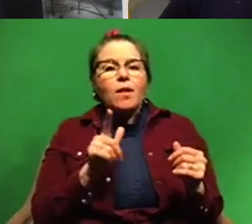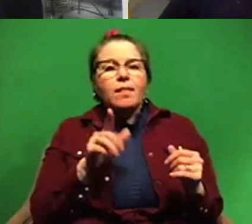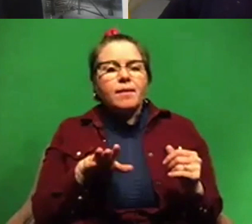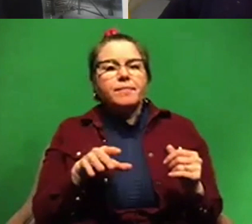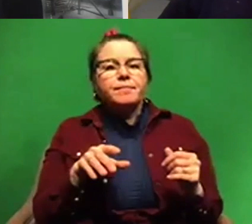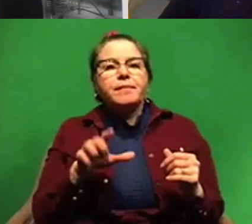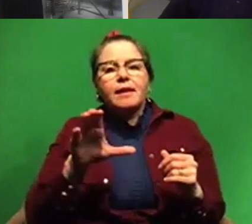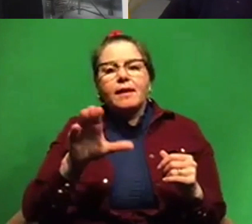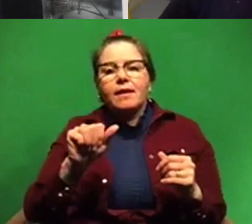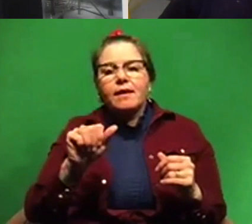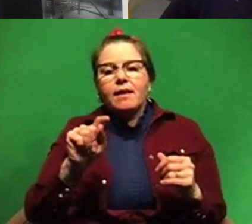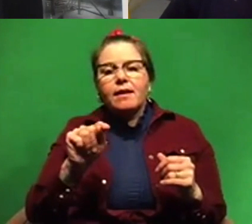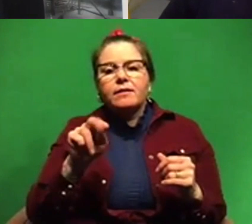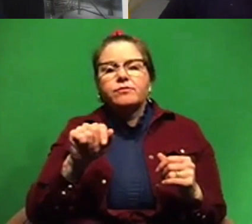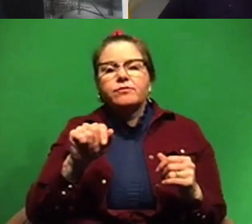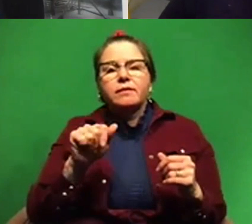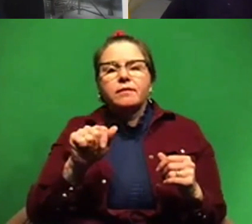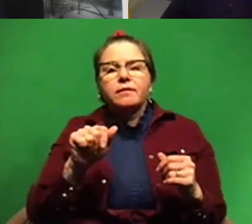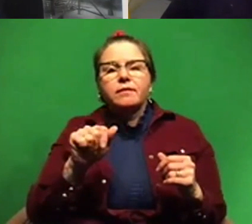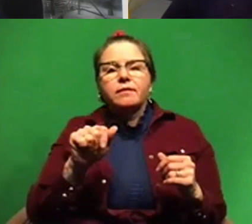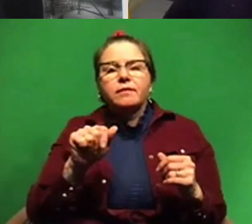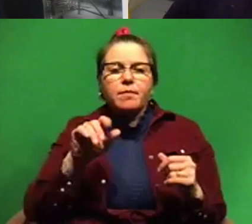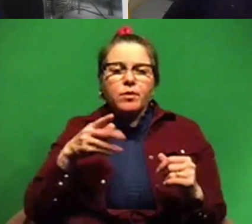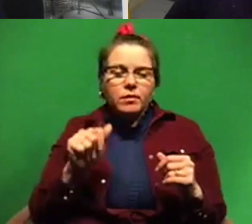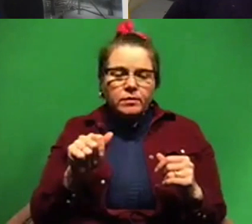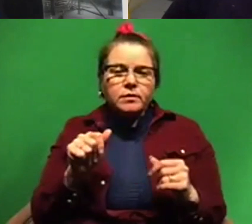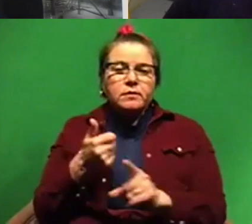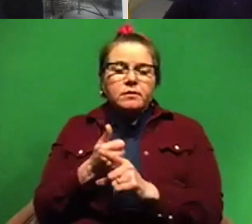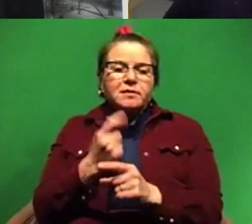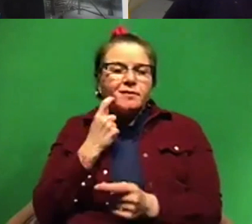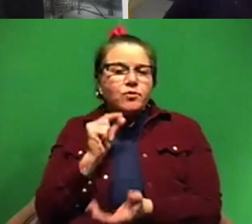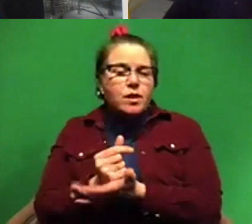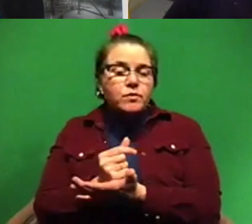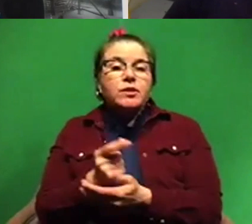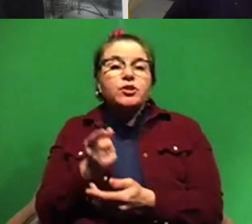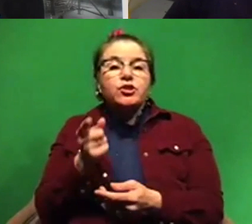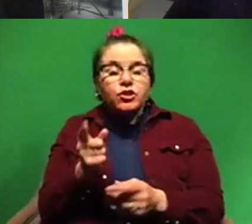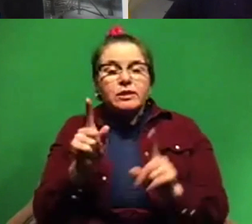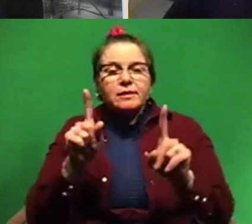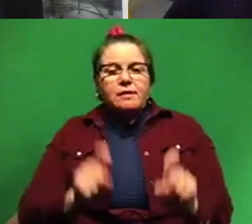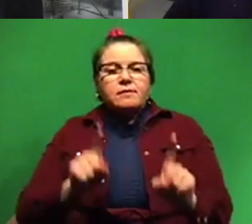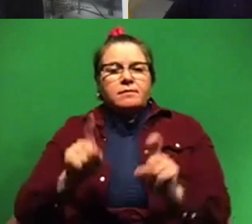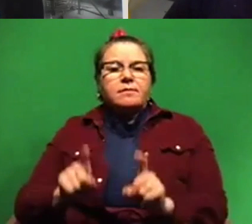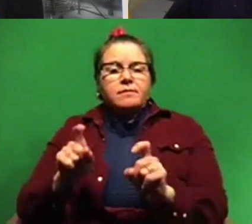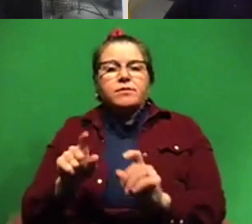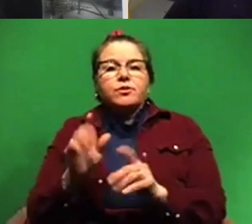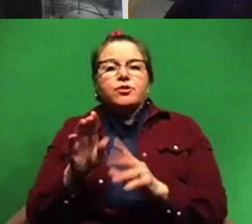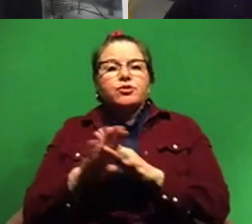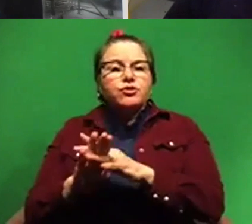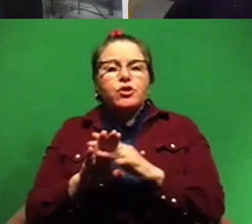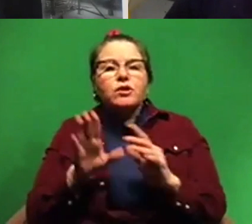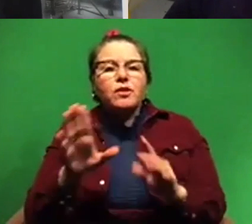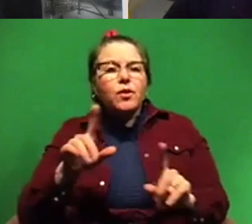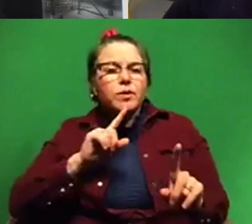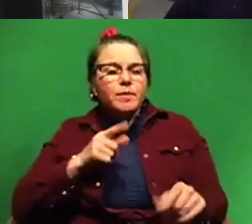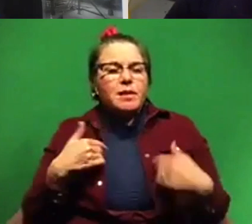Katarina Villapuca, she recently graduated, and she tested the shark's response, juvenile